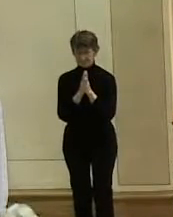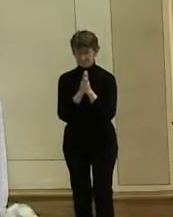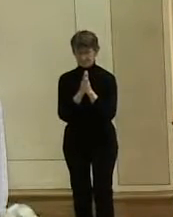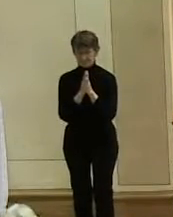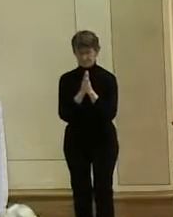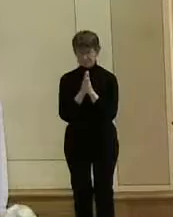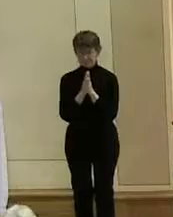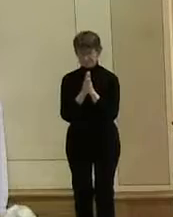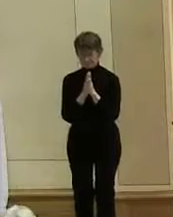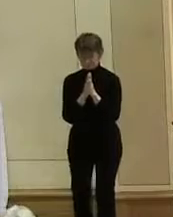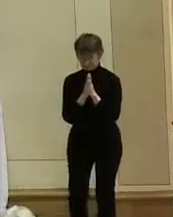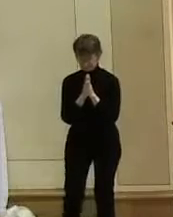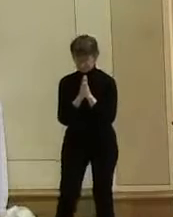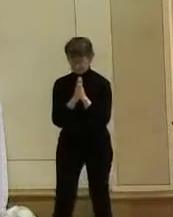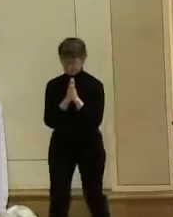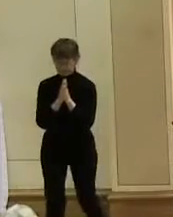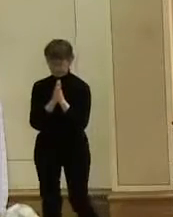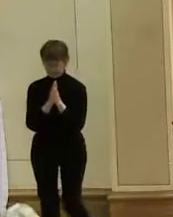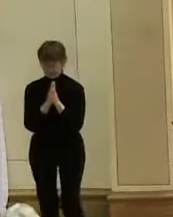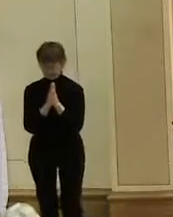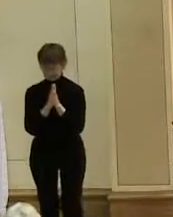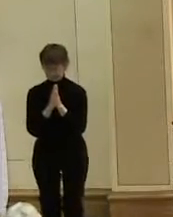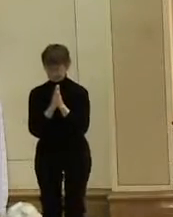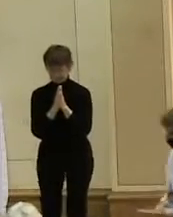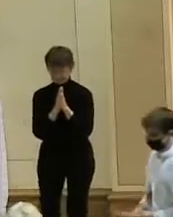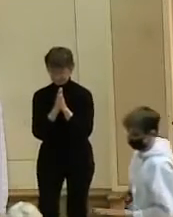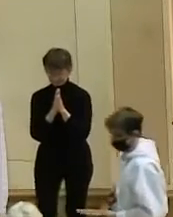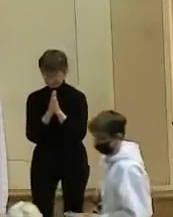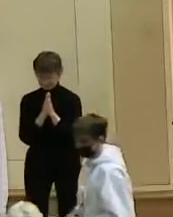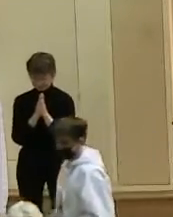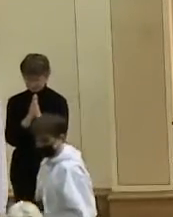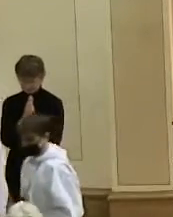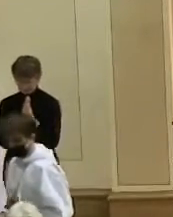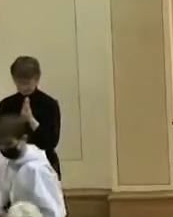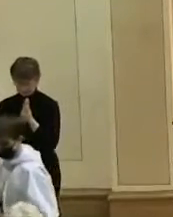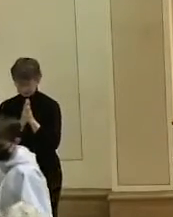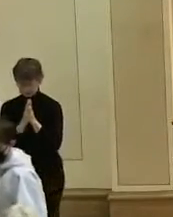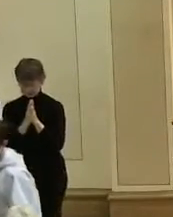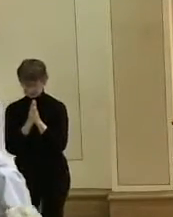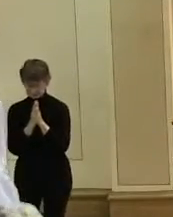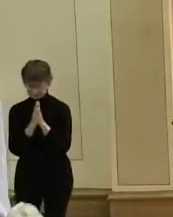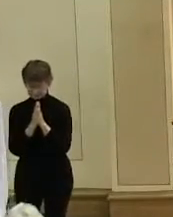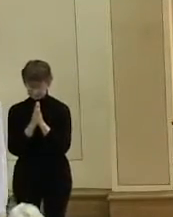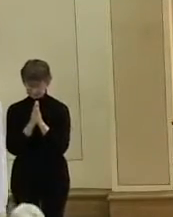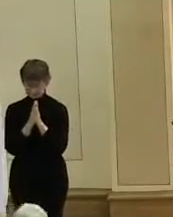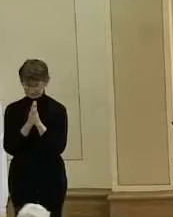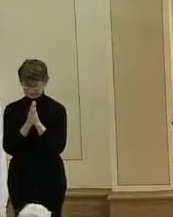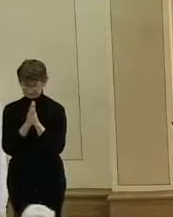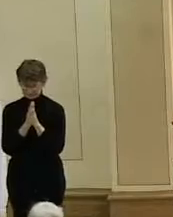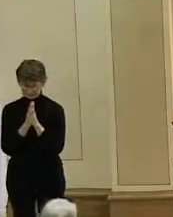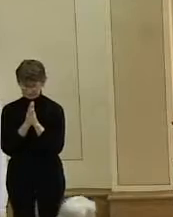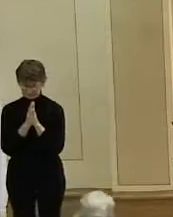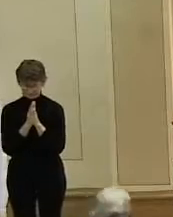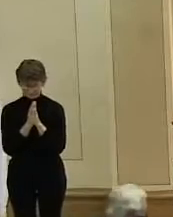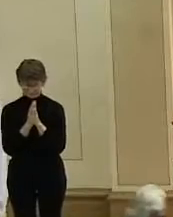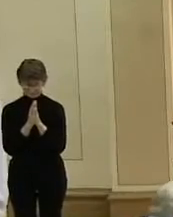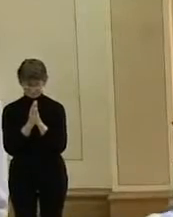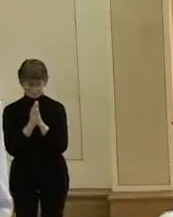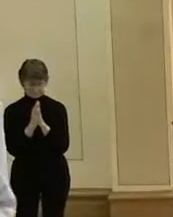Please join us in singing number 225 in the Black Hymnal, Festival Canticle, Worthy is Christ, number